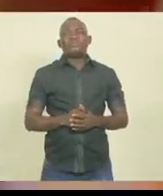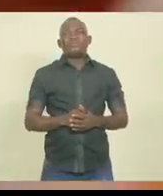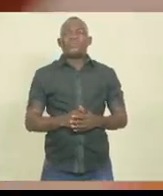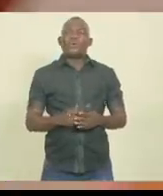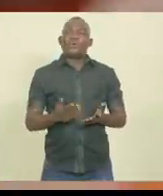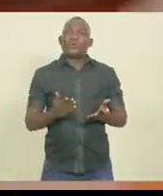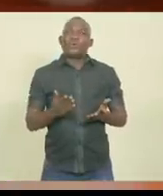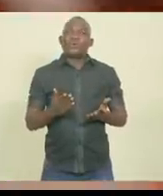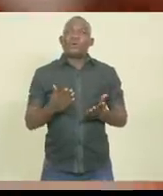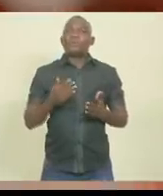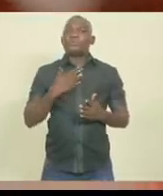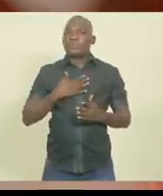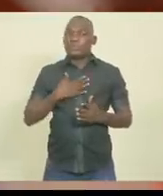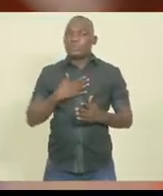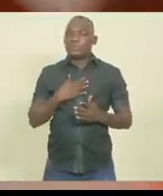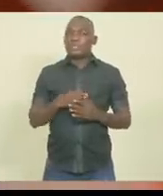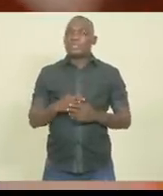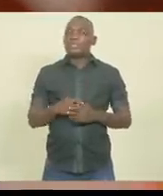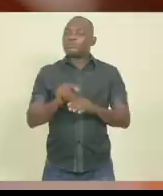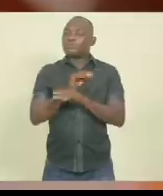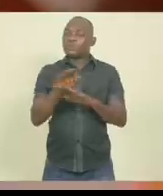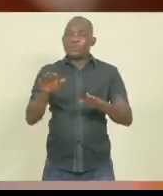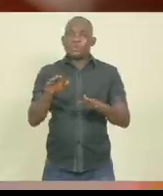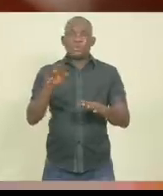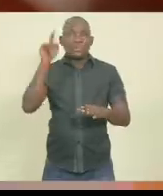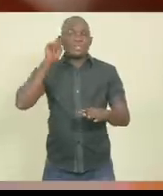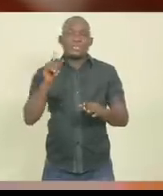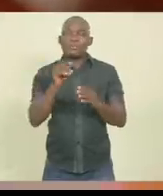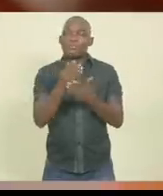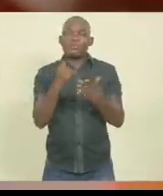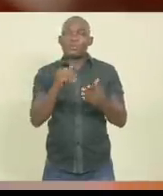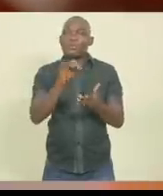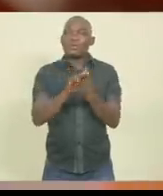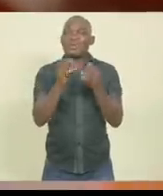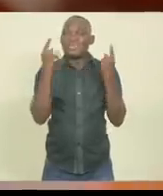know. No sex till we are married. I get it. No pressure.